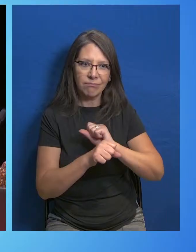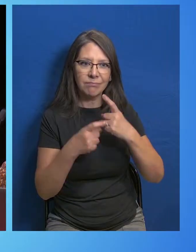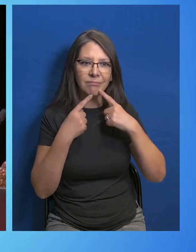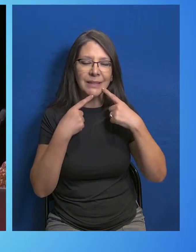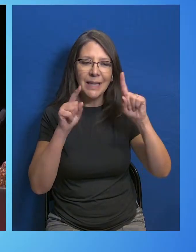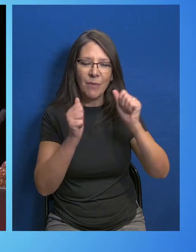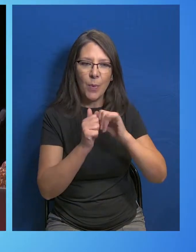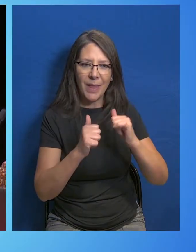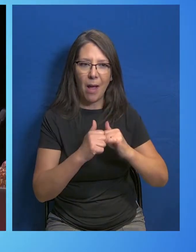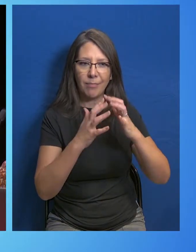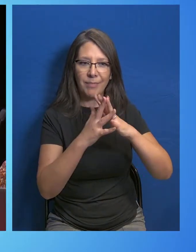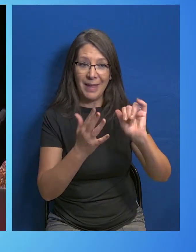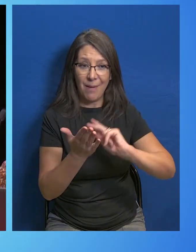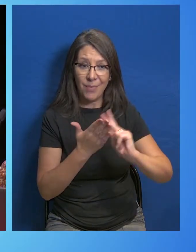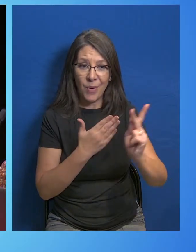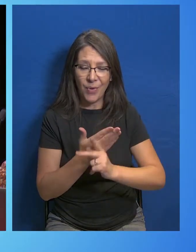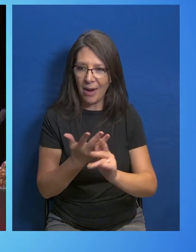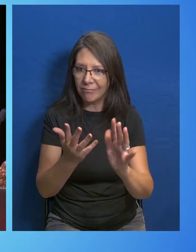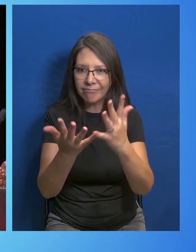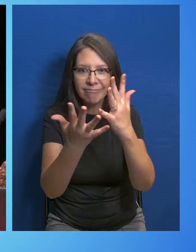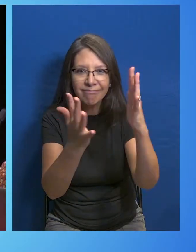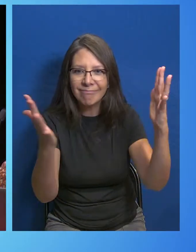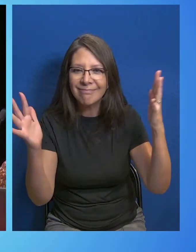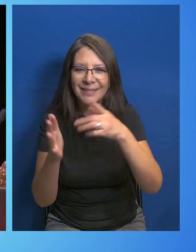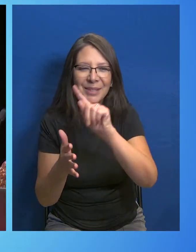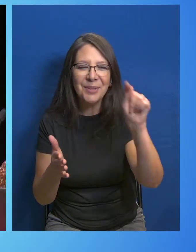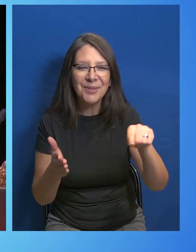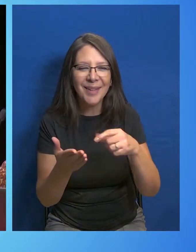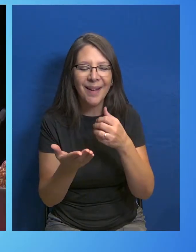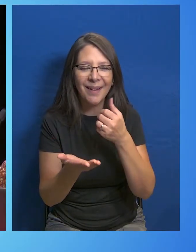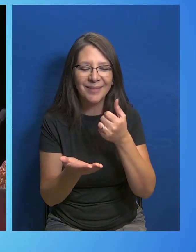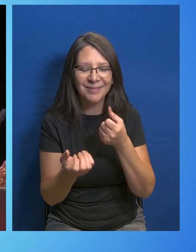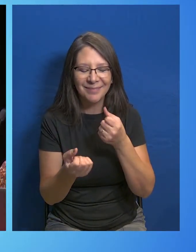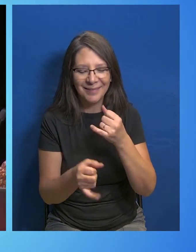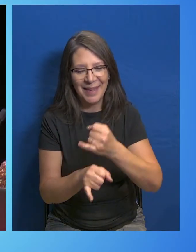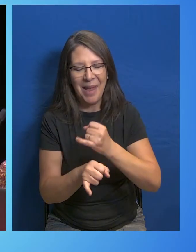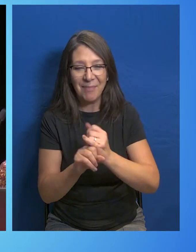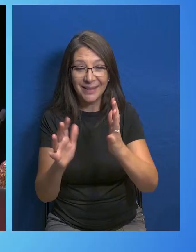program. So congratulations, Tucson campus.